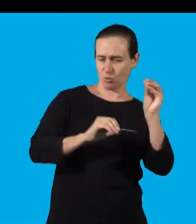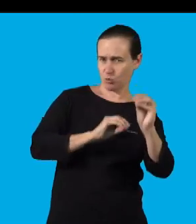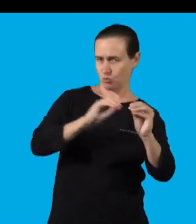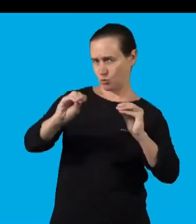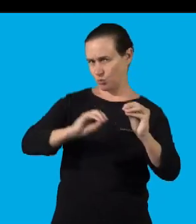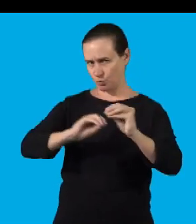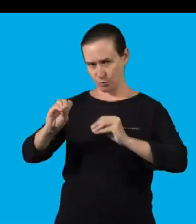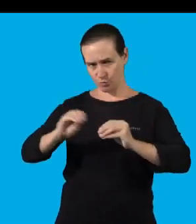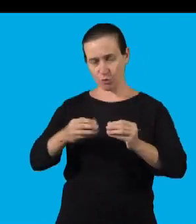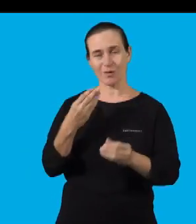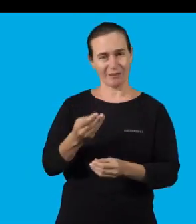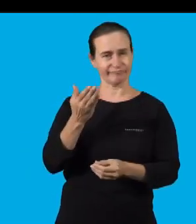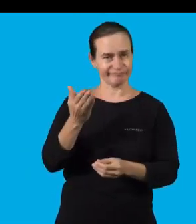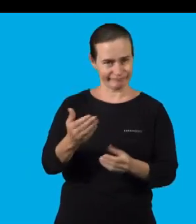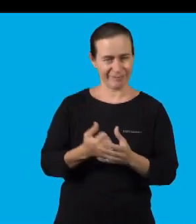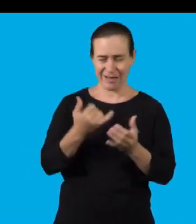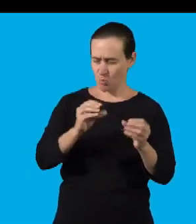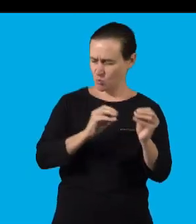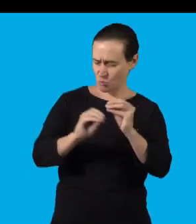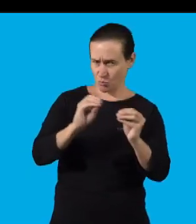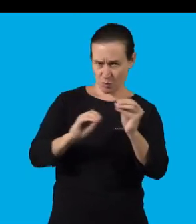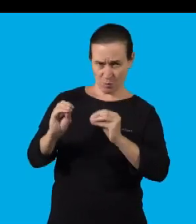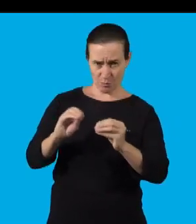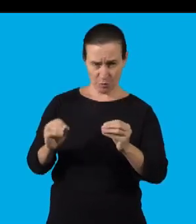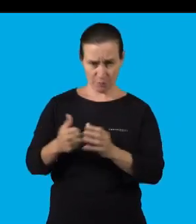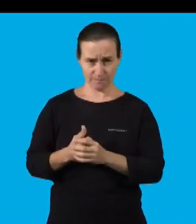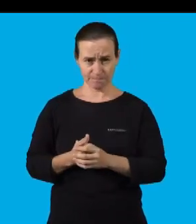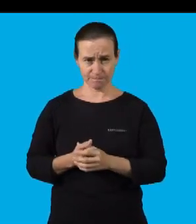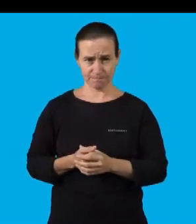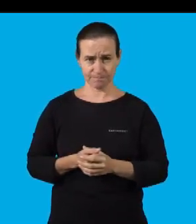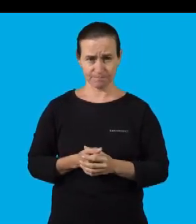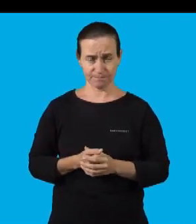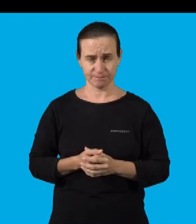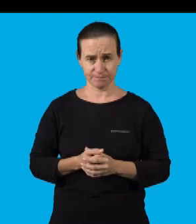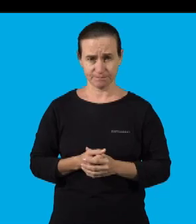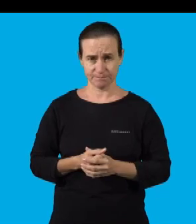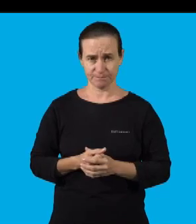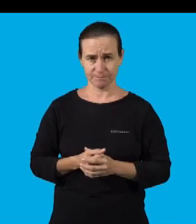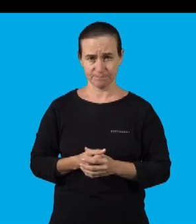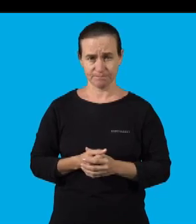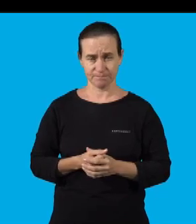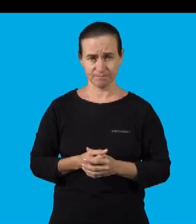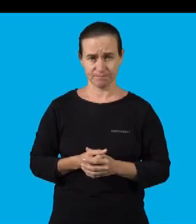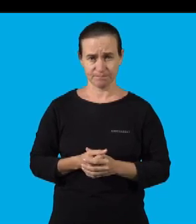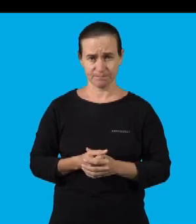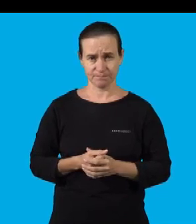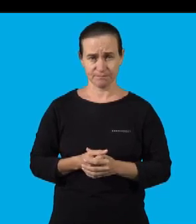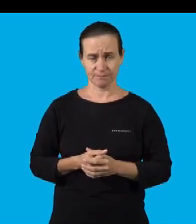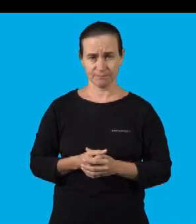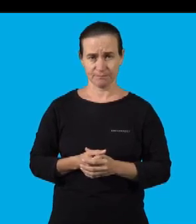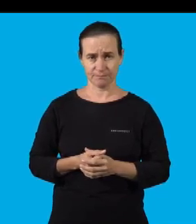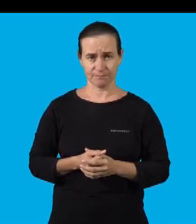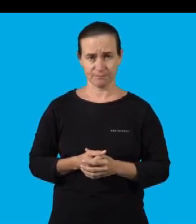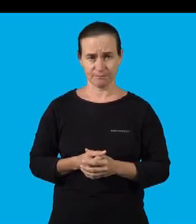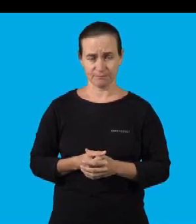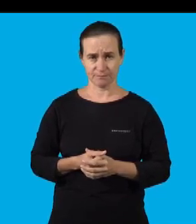there we have it. We've substituted our value of p and our value of q. Now, when it comes to this